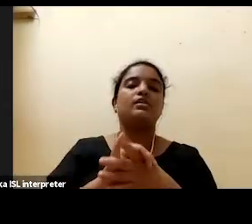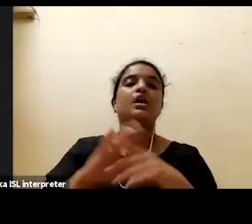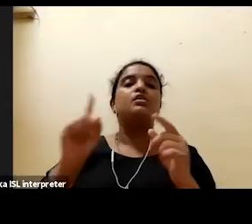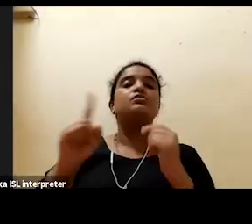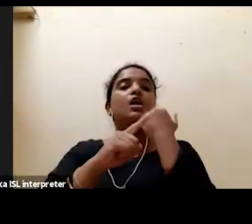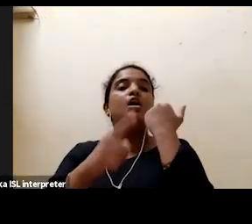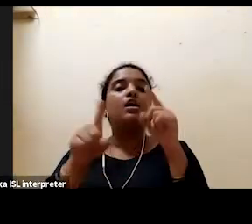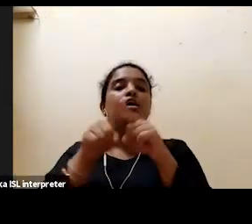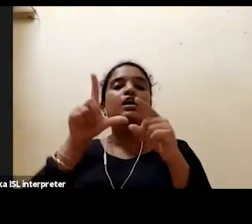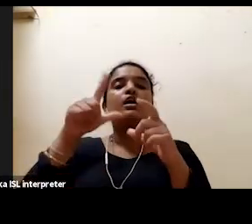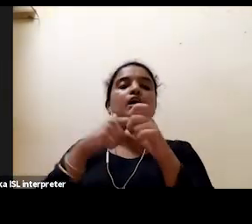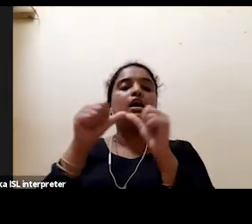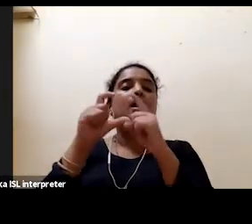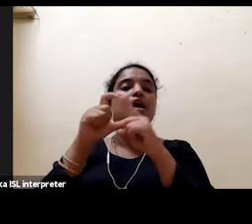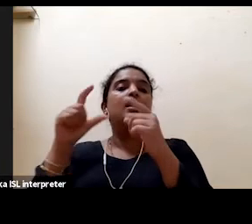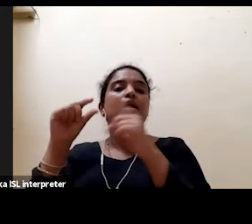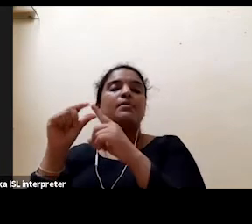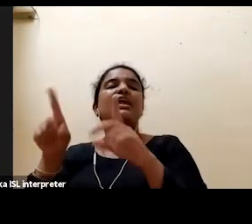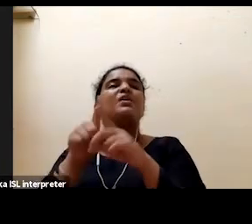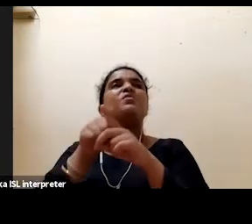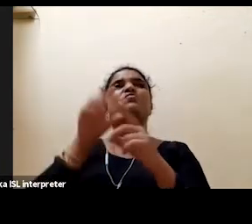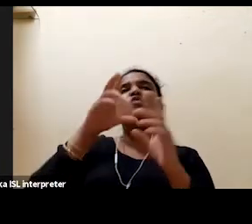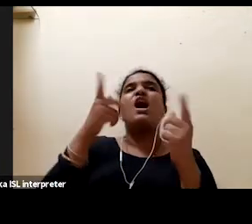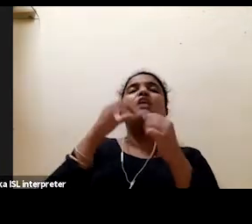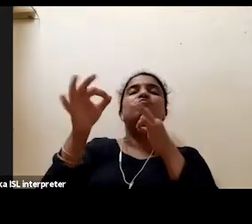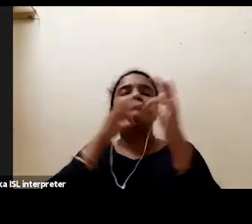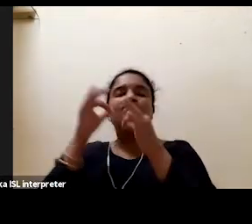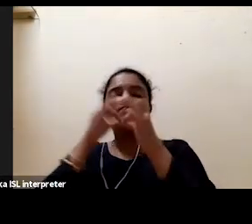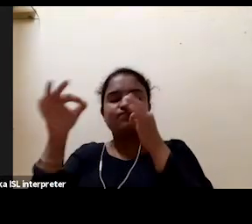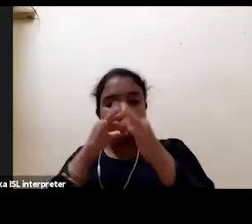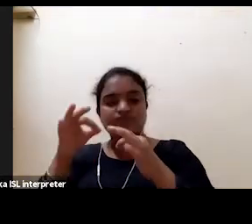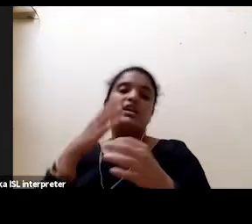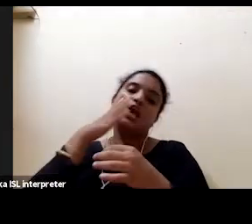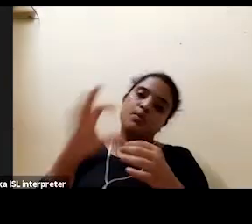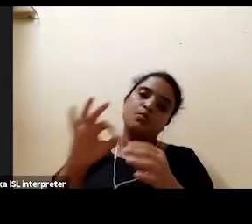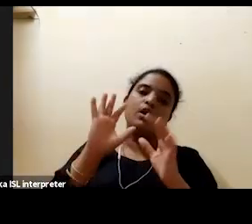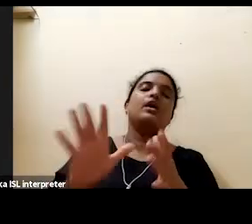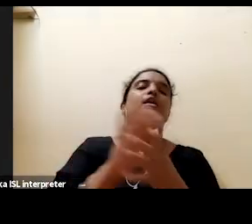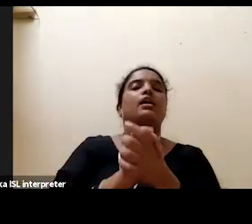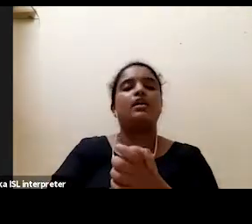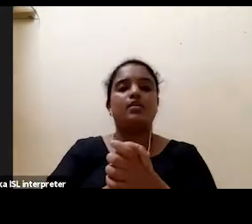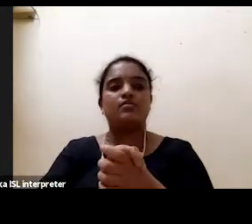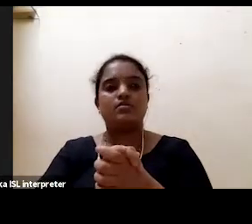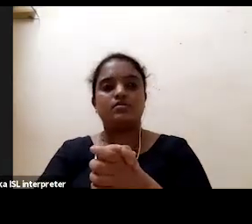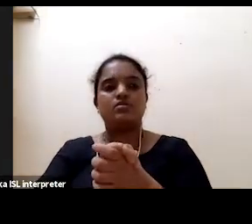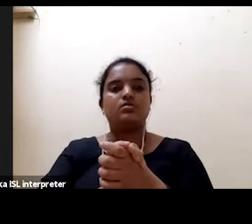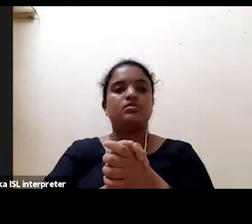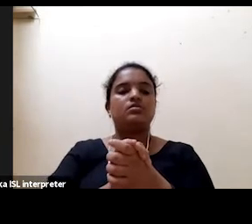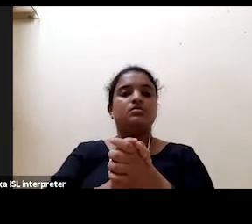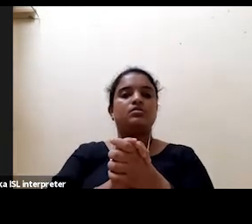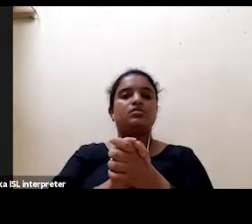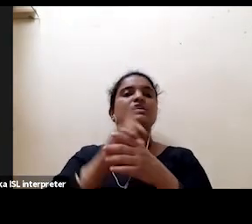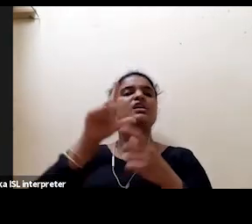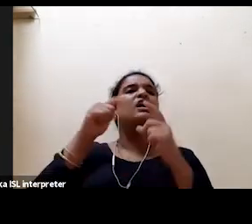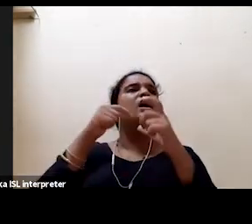paragraph, which should be a little bit of an explanation or an extension of your headline, and then you get into your main post. So the lead paragraph